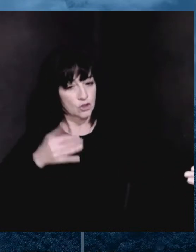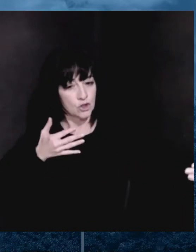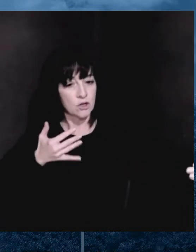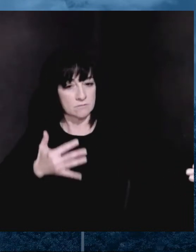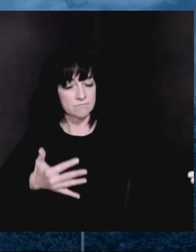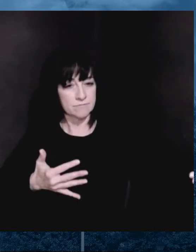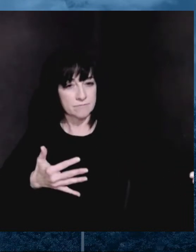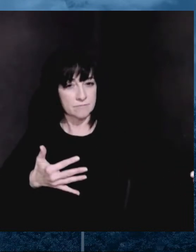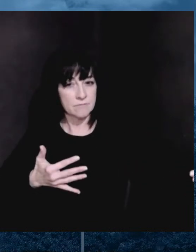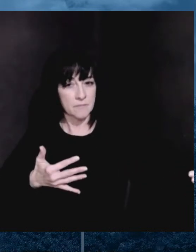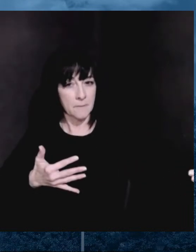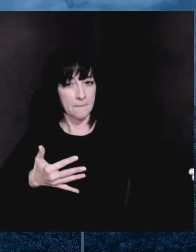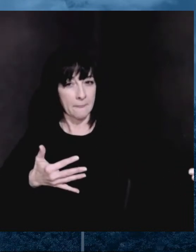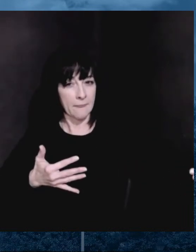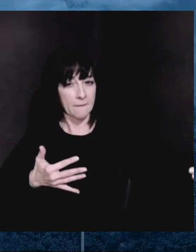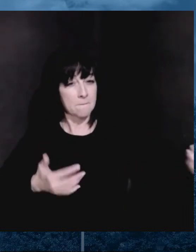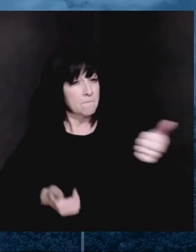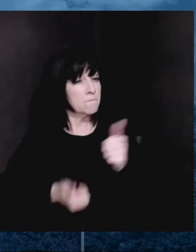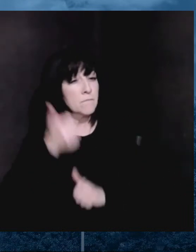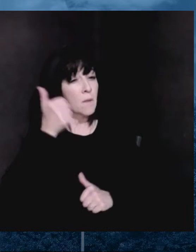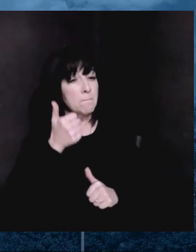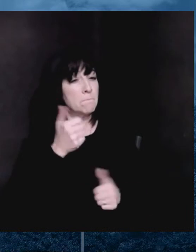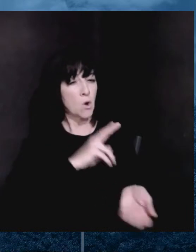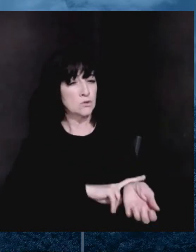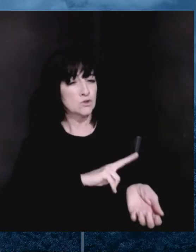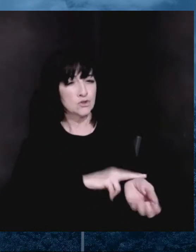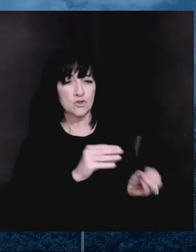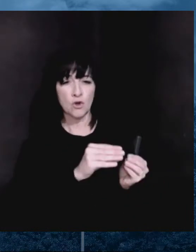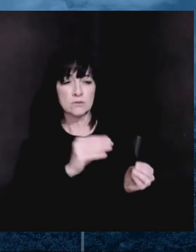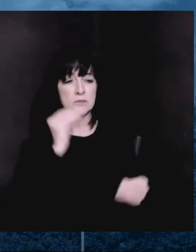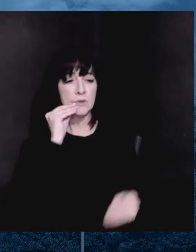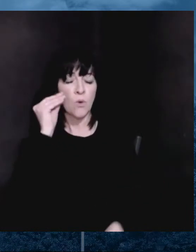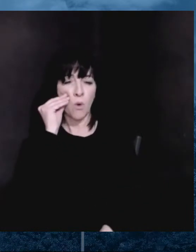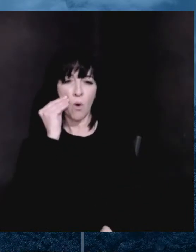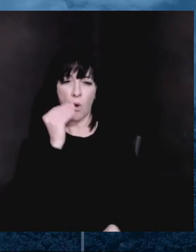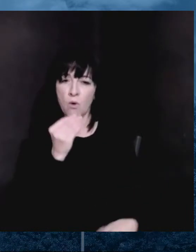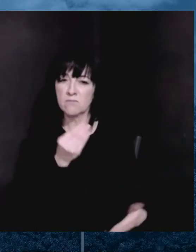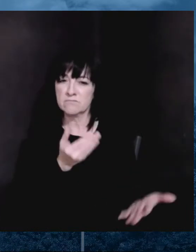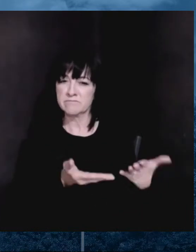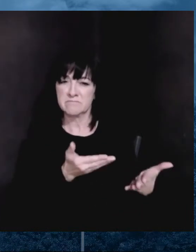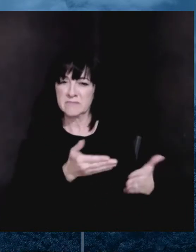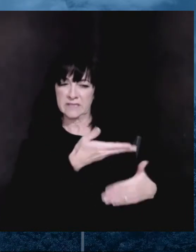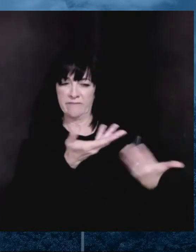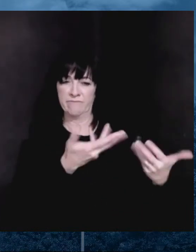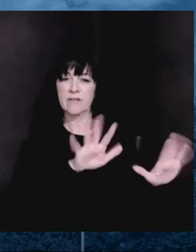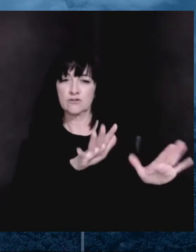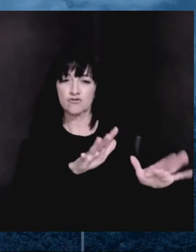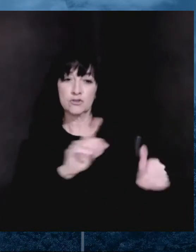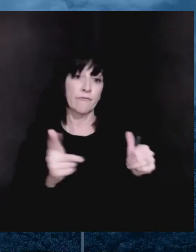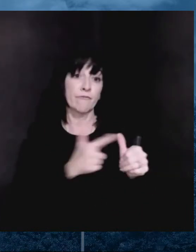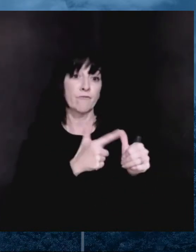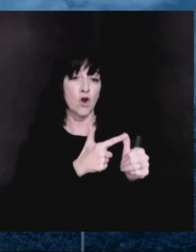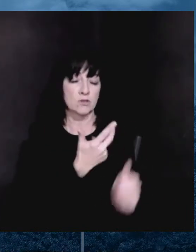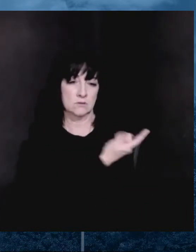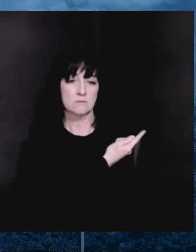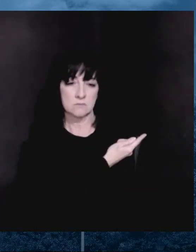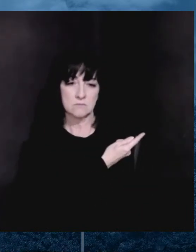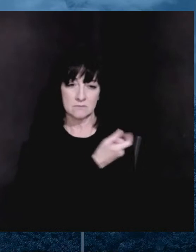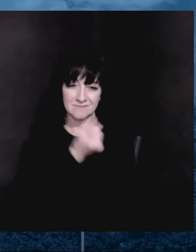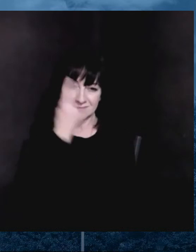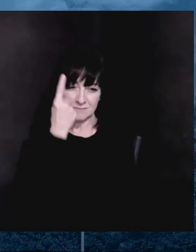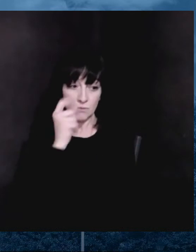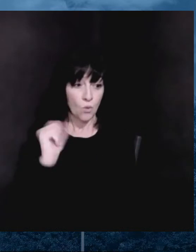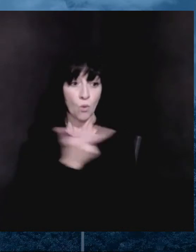well, at that point, most facilities will have gotten their first round. But again, these phases aren't cut and dry. We're going to keep